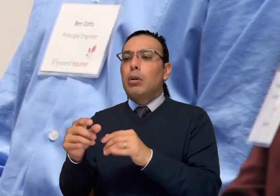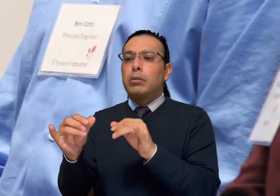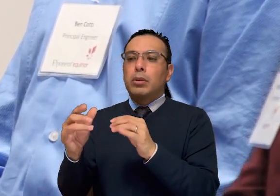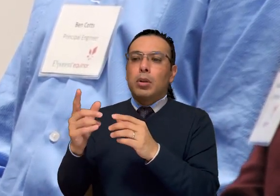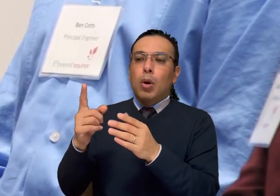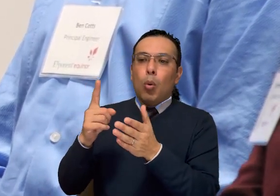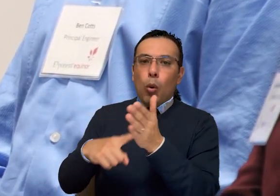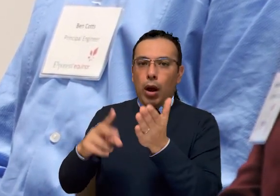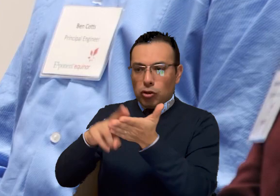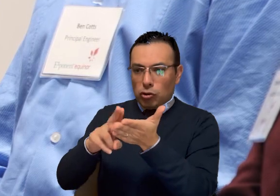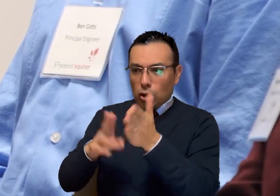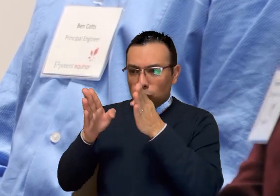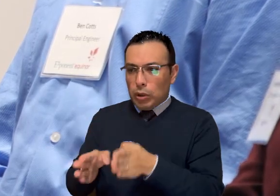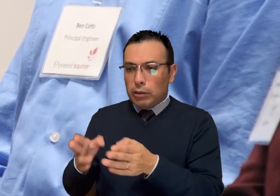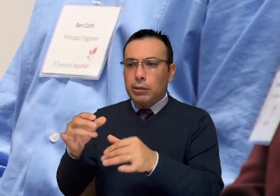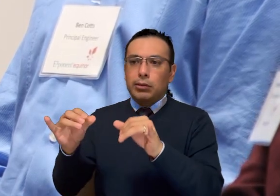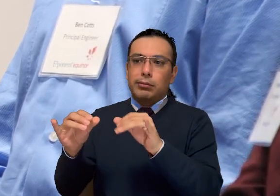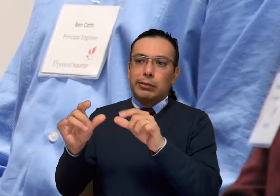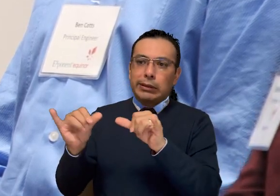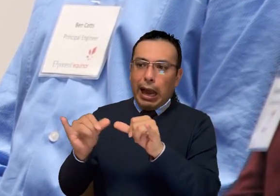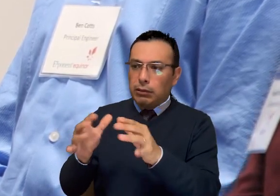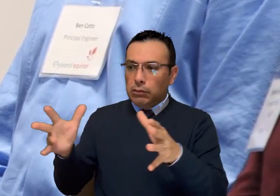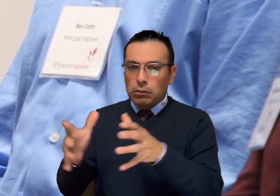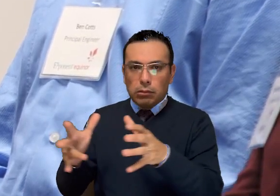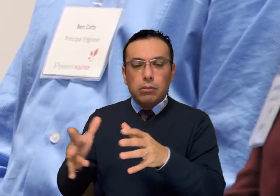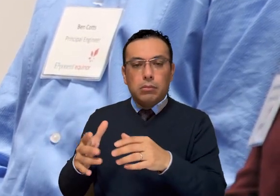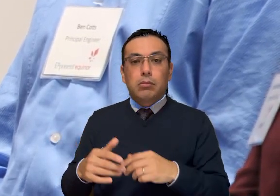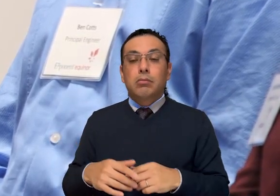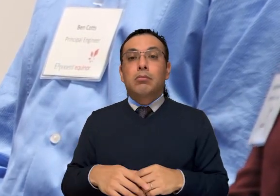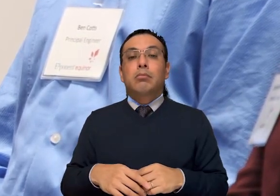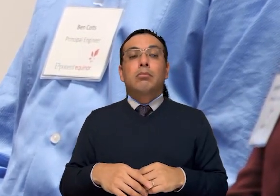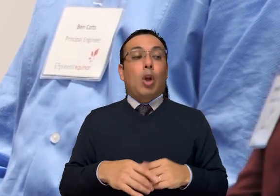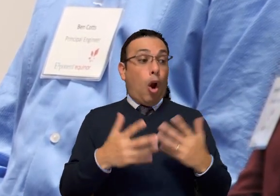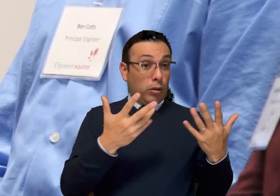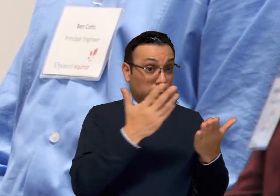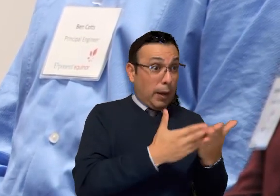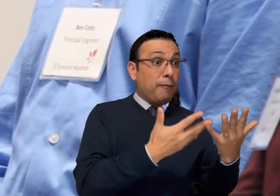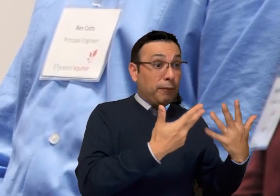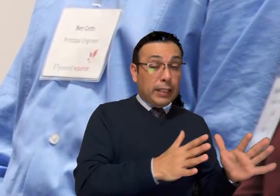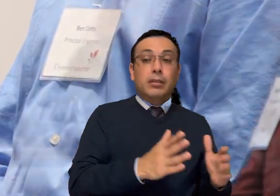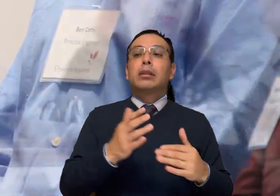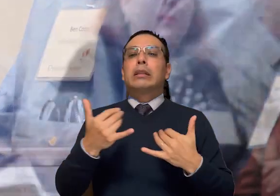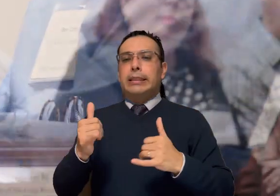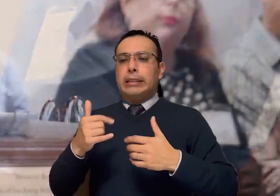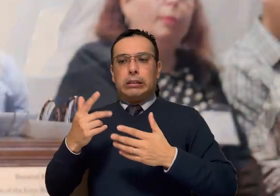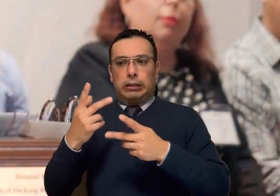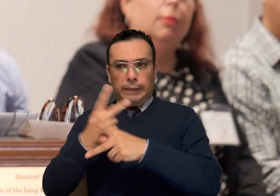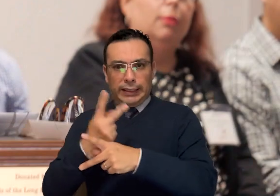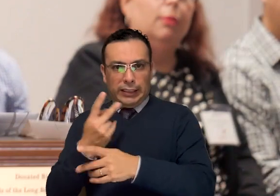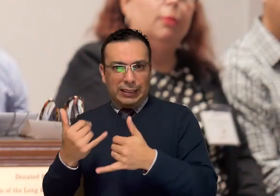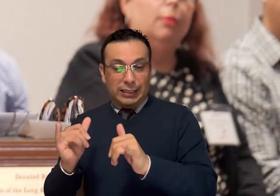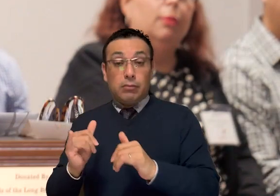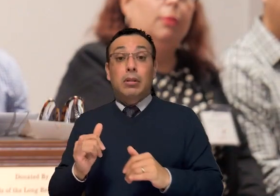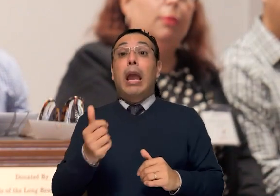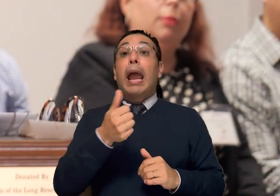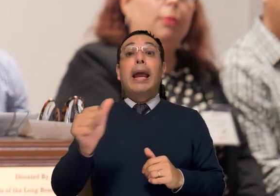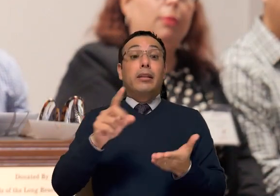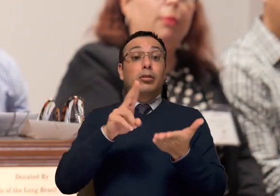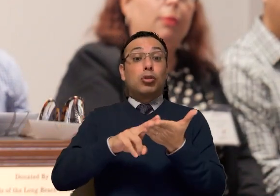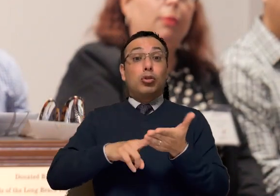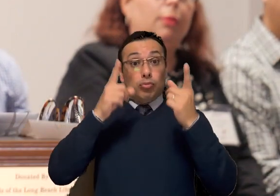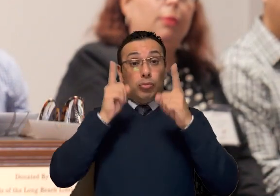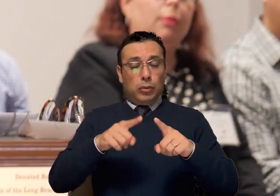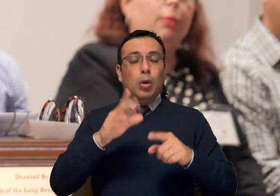come. They will all be announced publicly. Thank you. How far is Beacon Wind 1 from